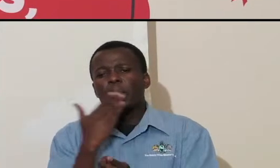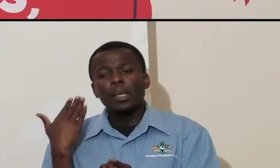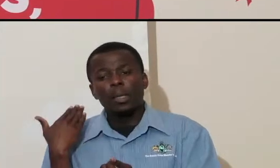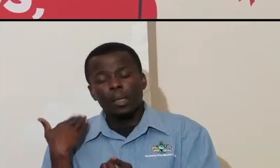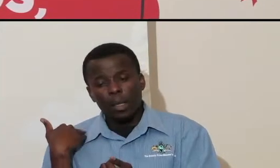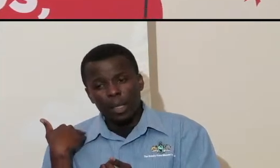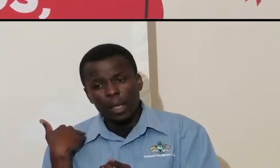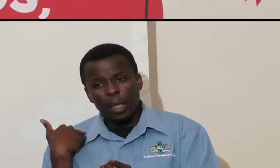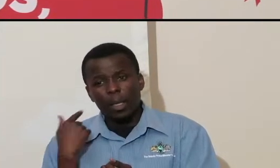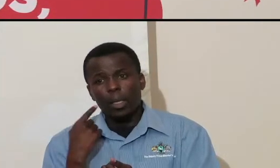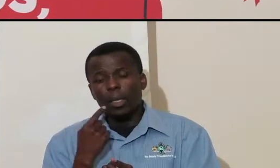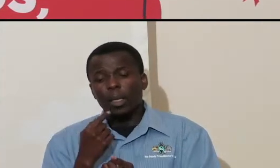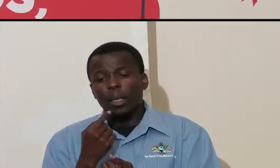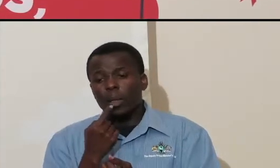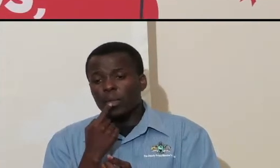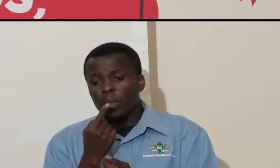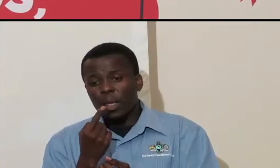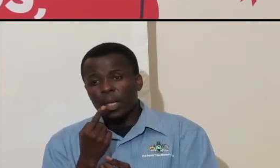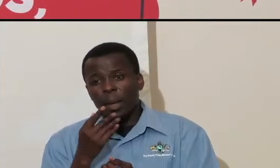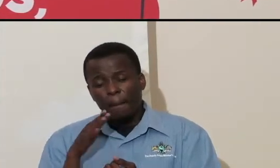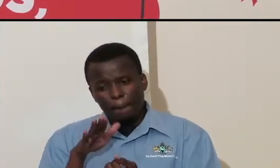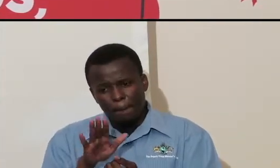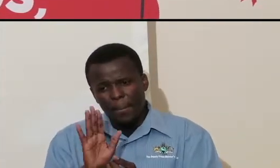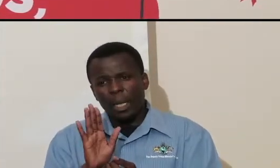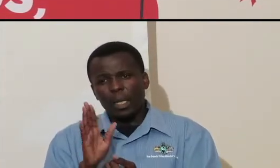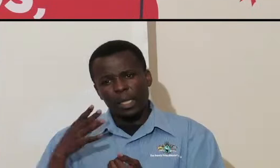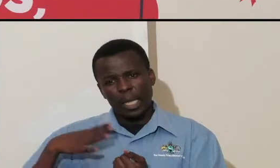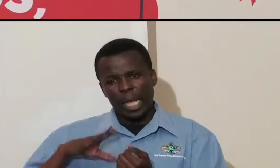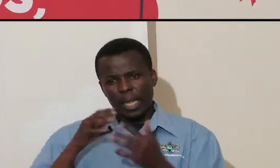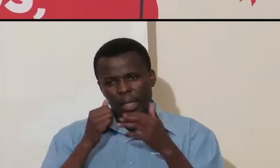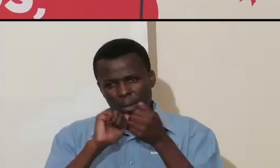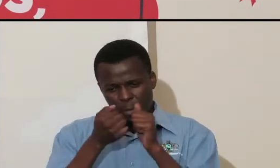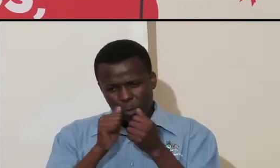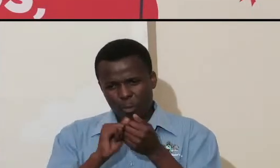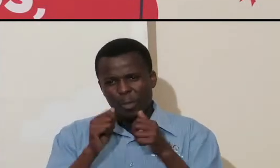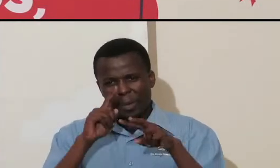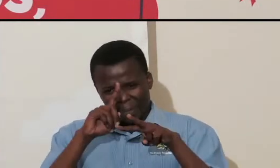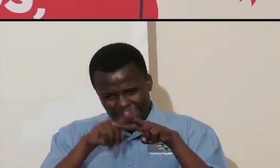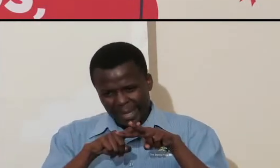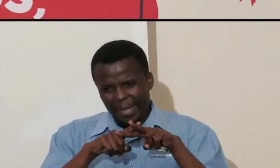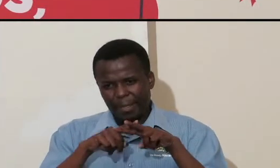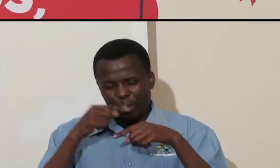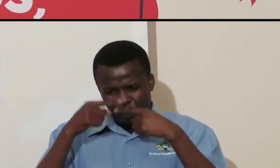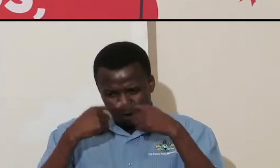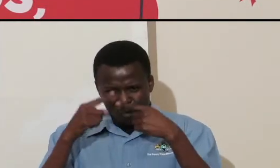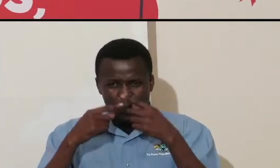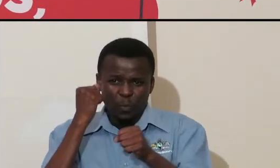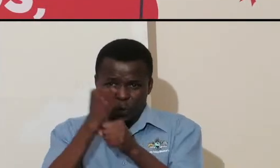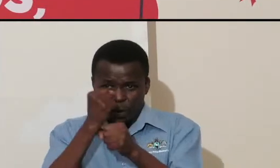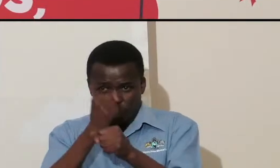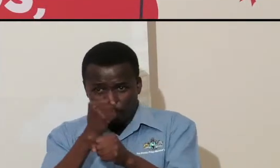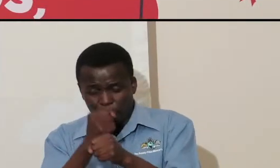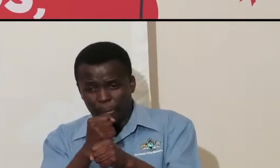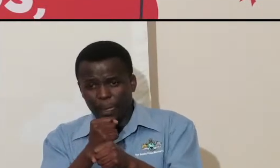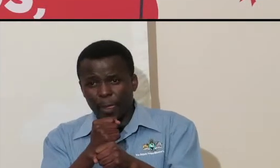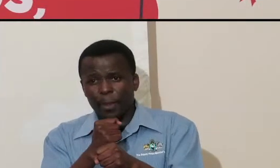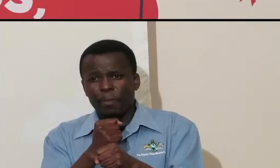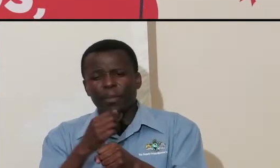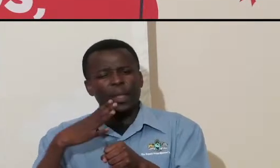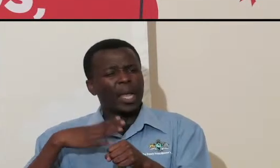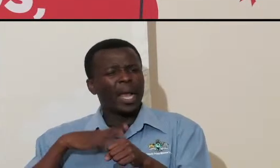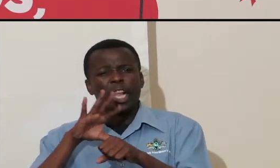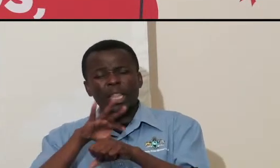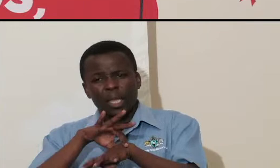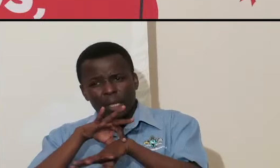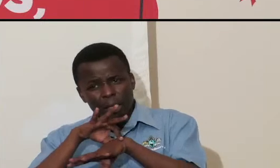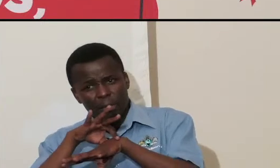other issues that we have to deal with, including HIV itself and other, diseases that